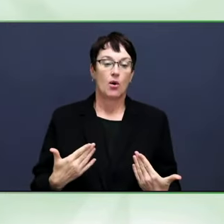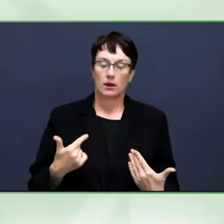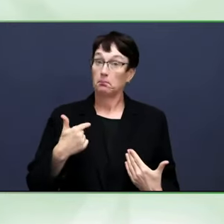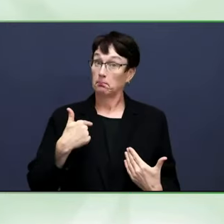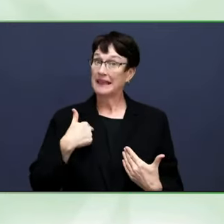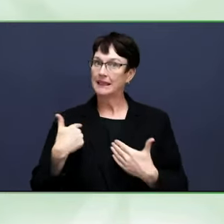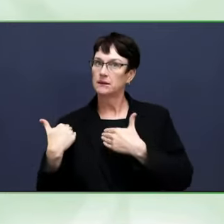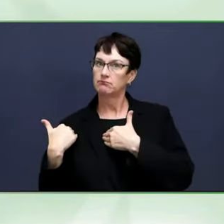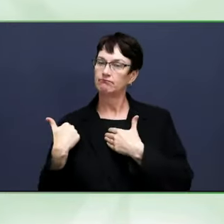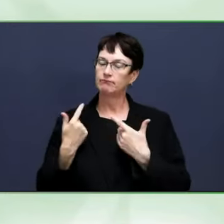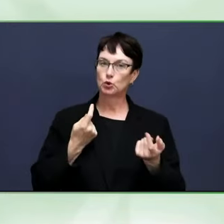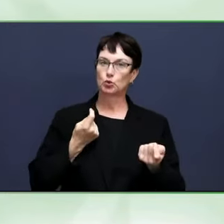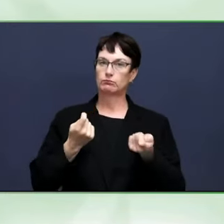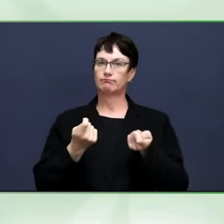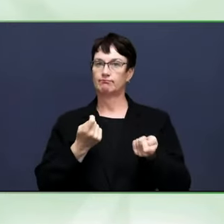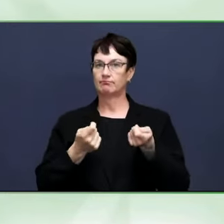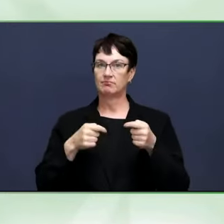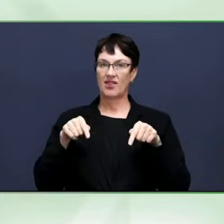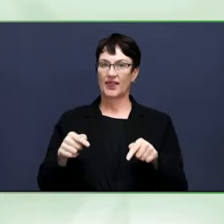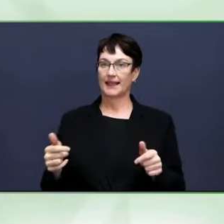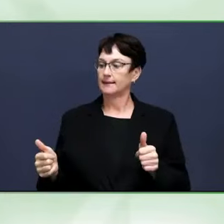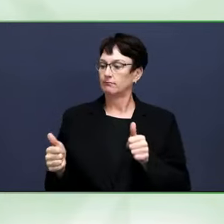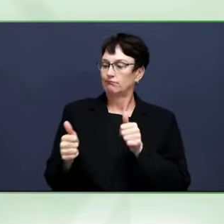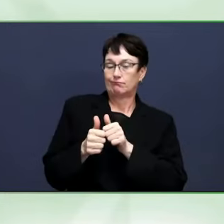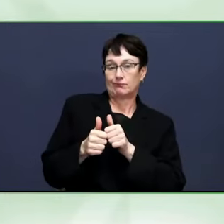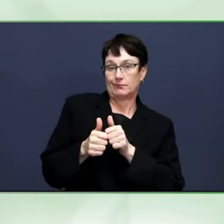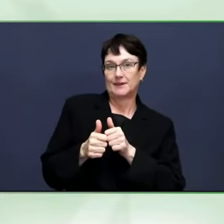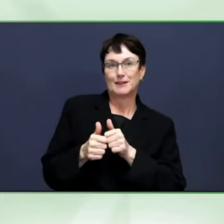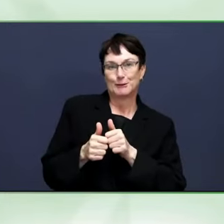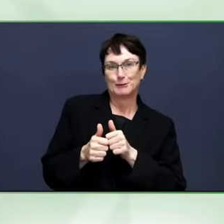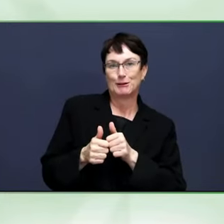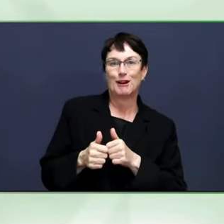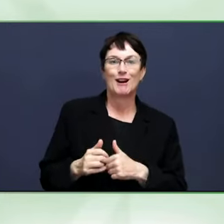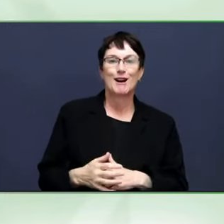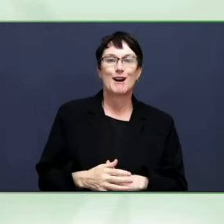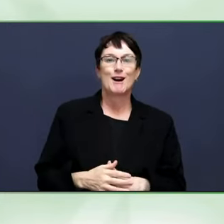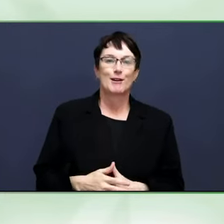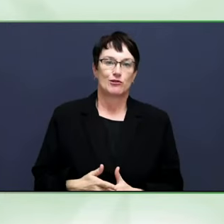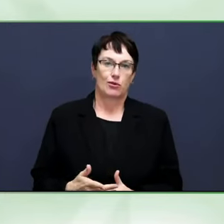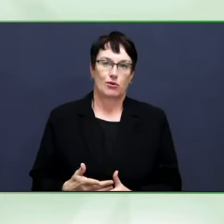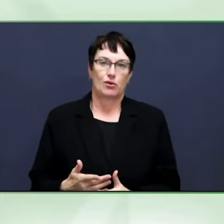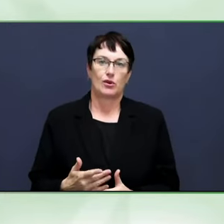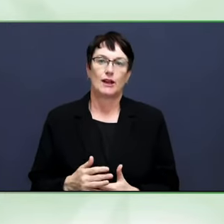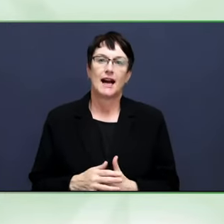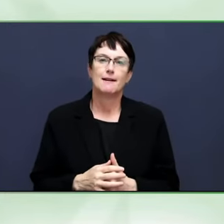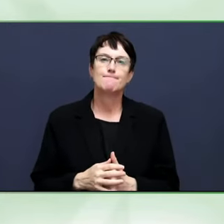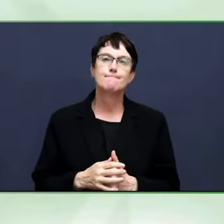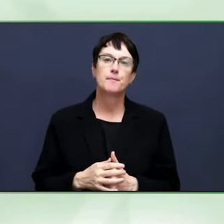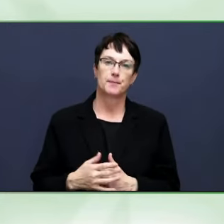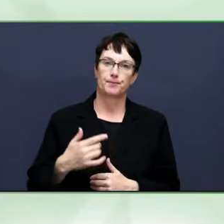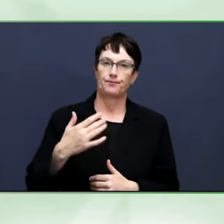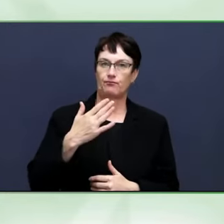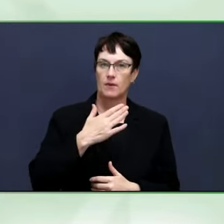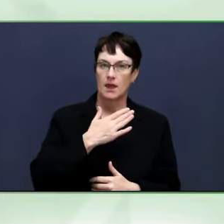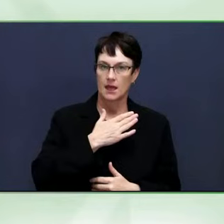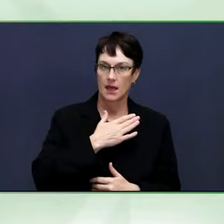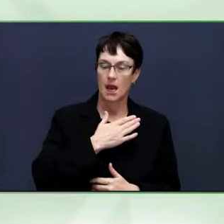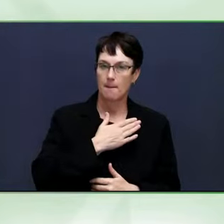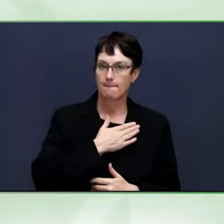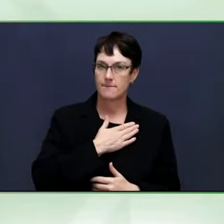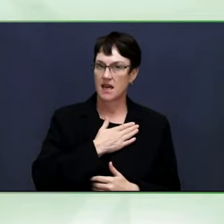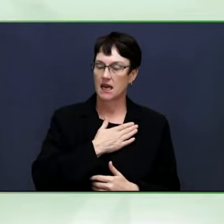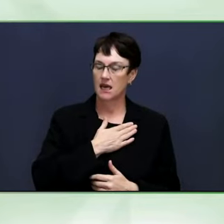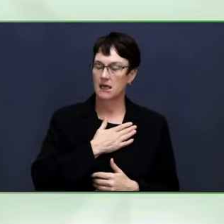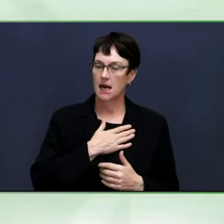to co-moderate this session this afternoon here at the prestigious Zero Conference, project conference here. And I